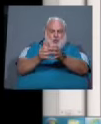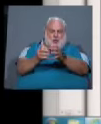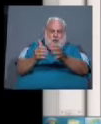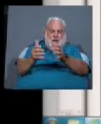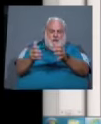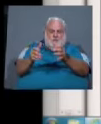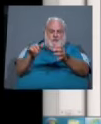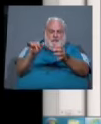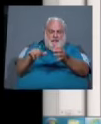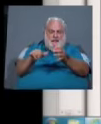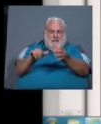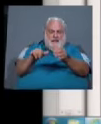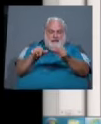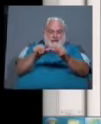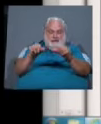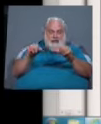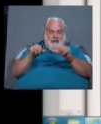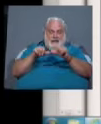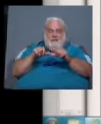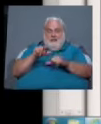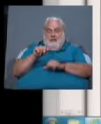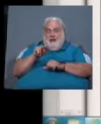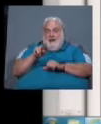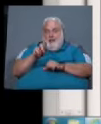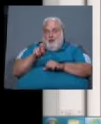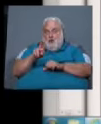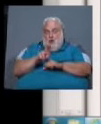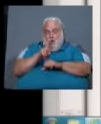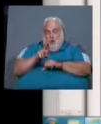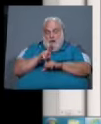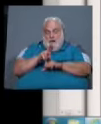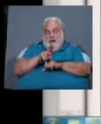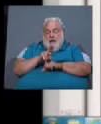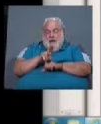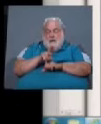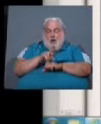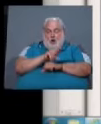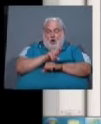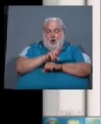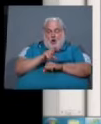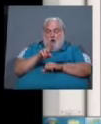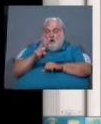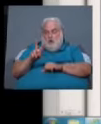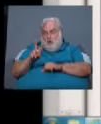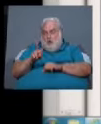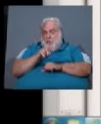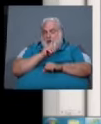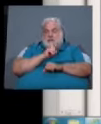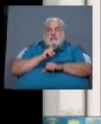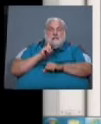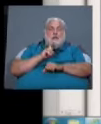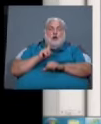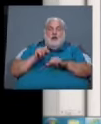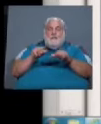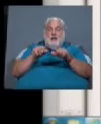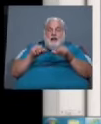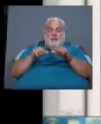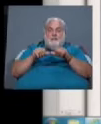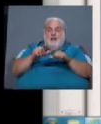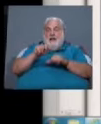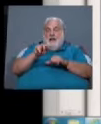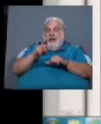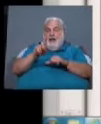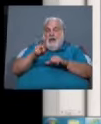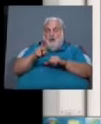this site. Currently, the land use plan, the property is zoned R2, which is single family. The land use plan currently